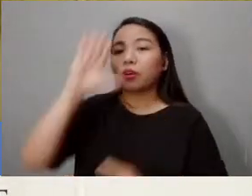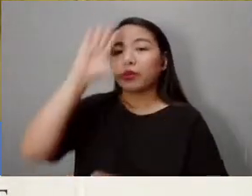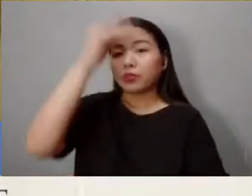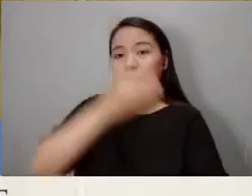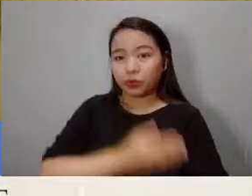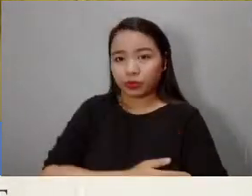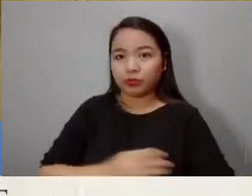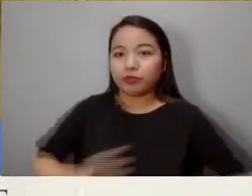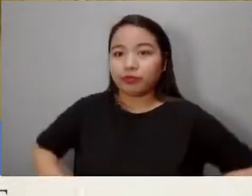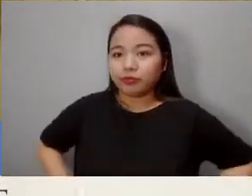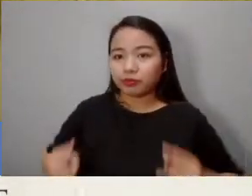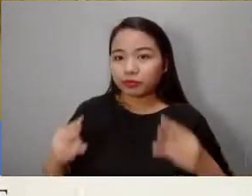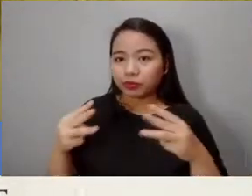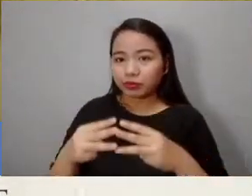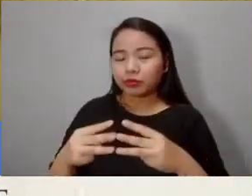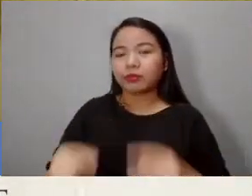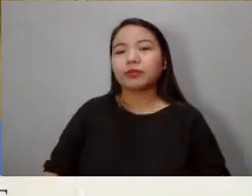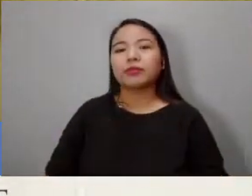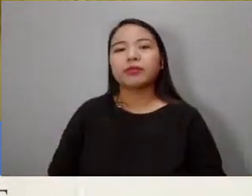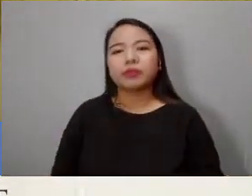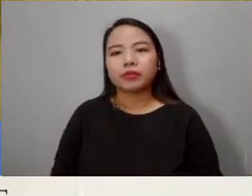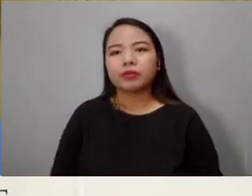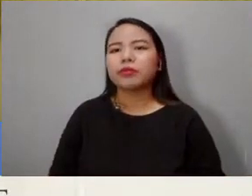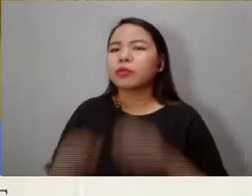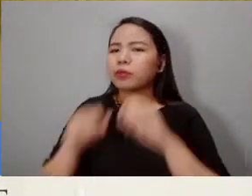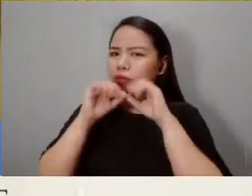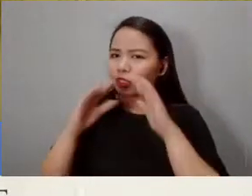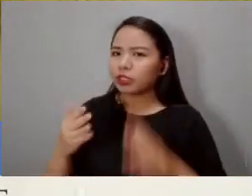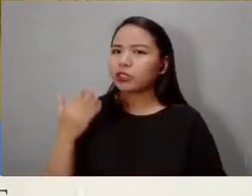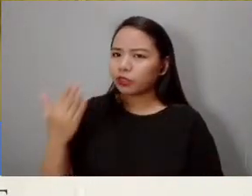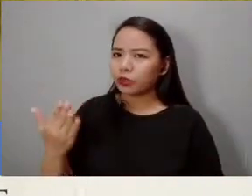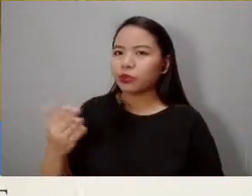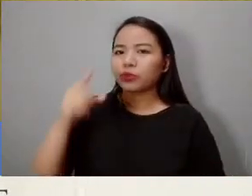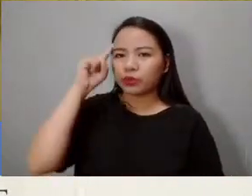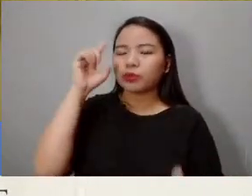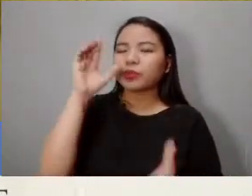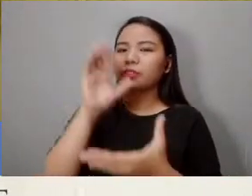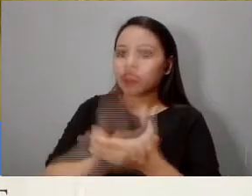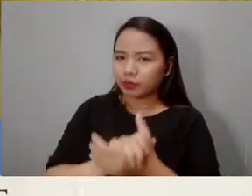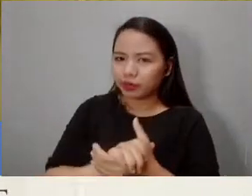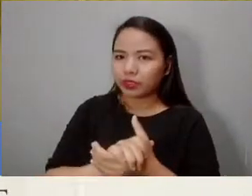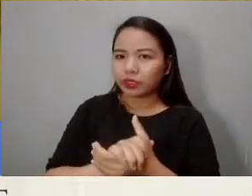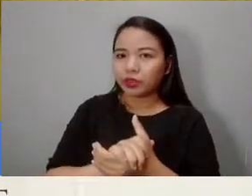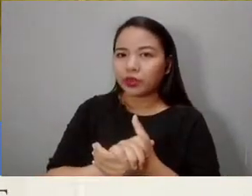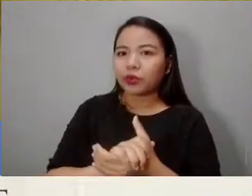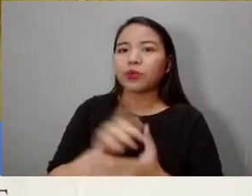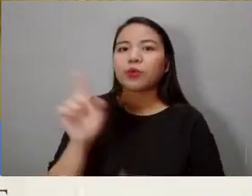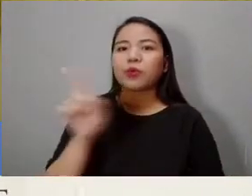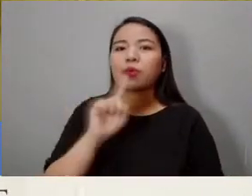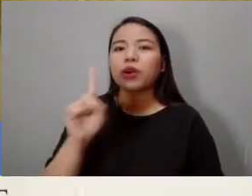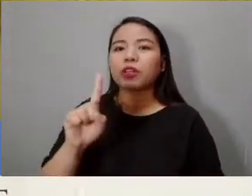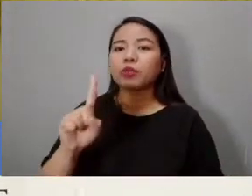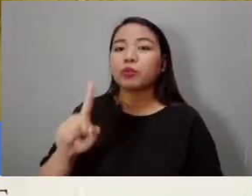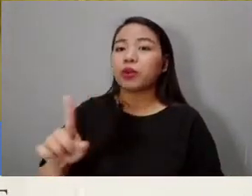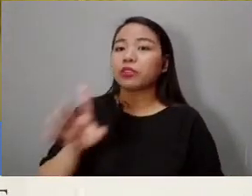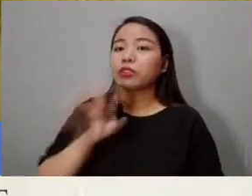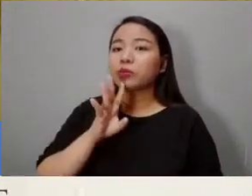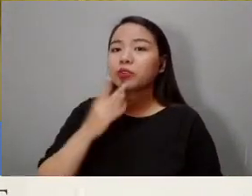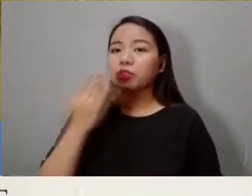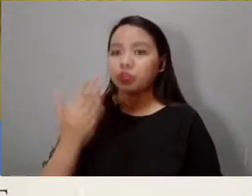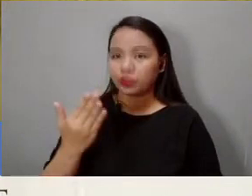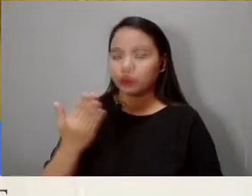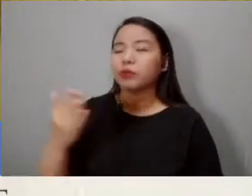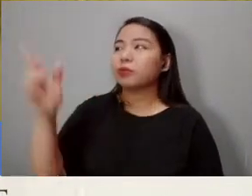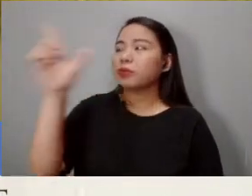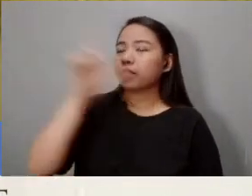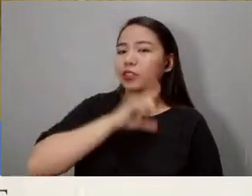womb. Blessed are you who believed that what was spoken to you by the Lord would